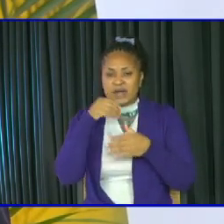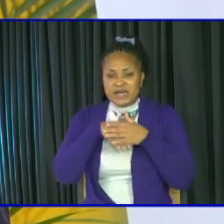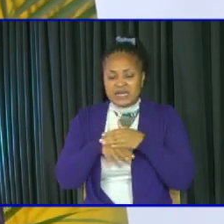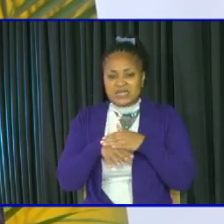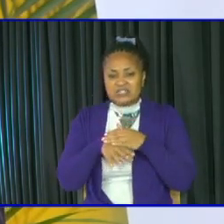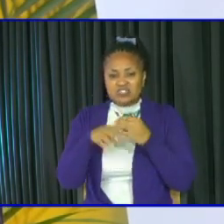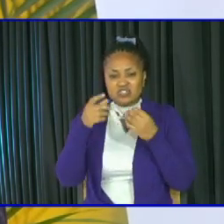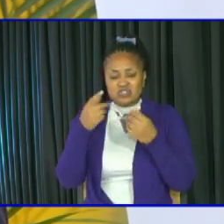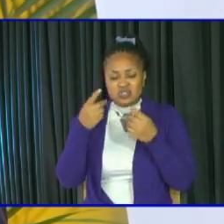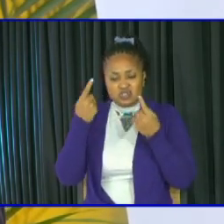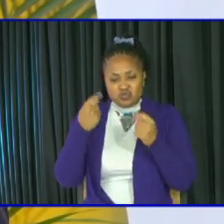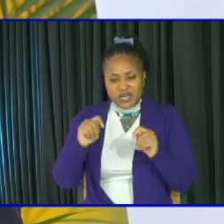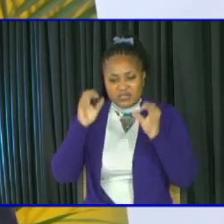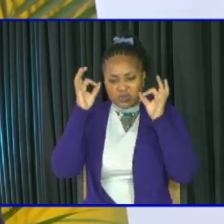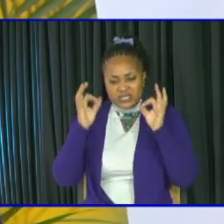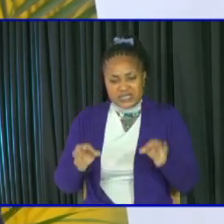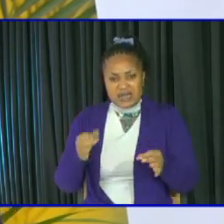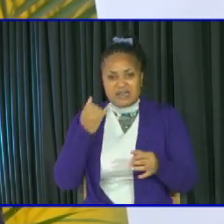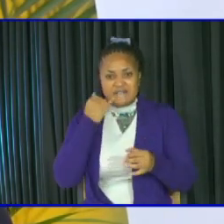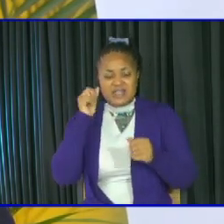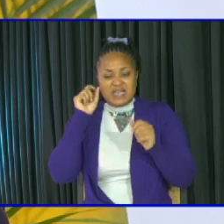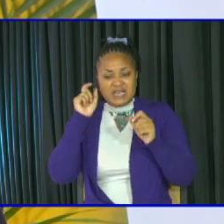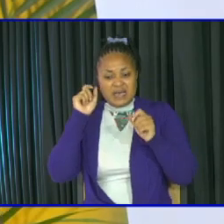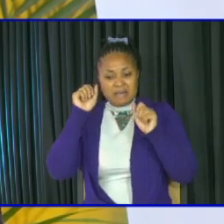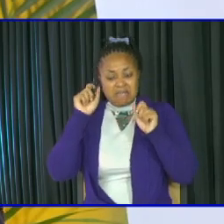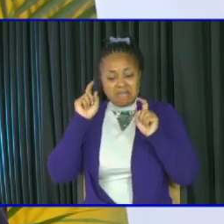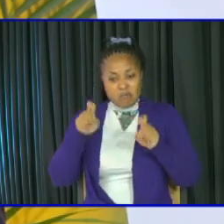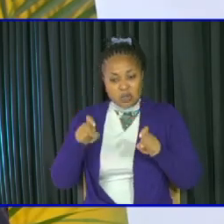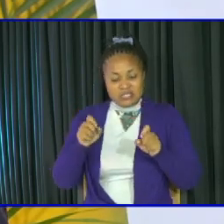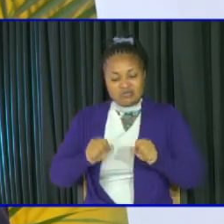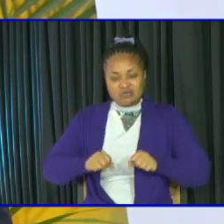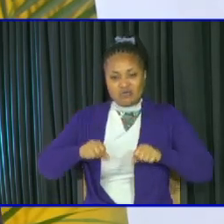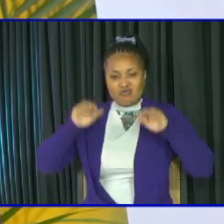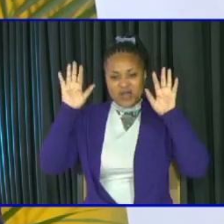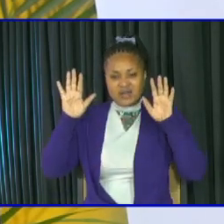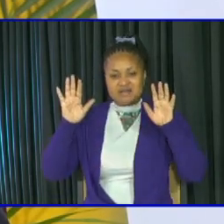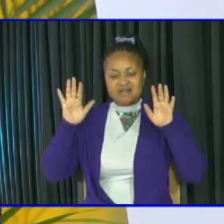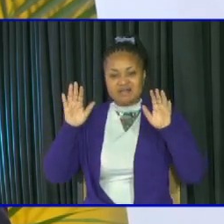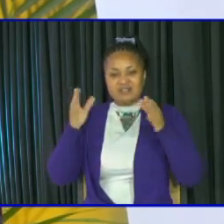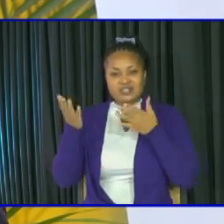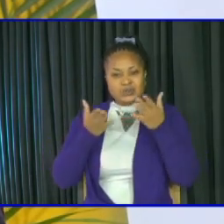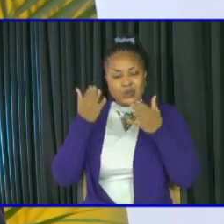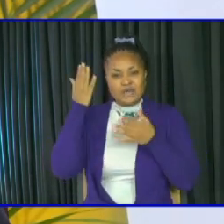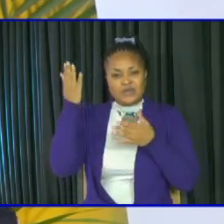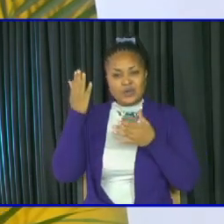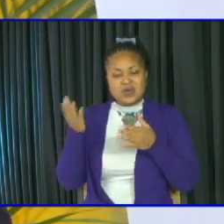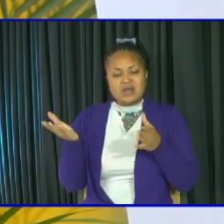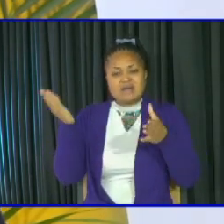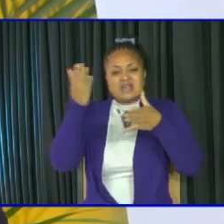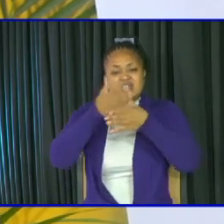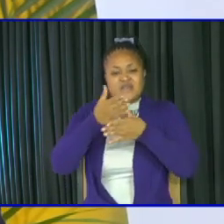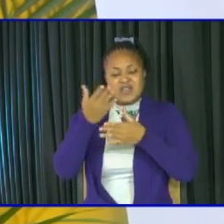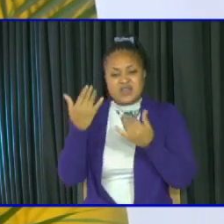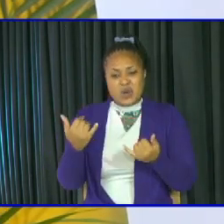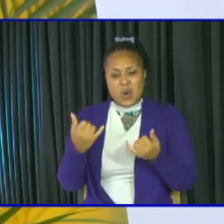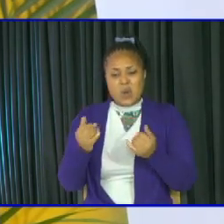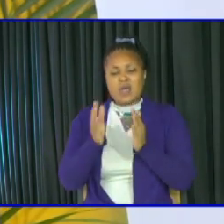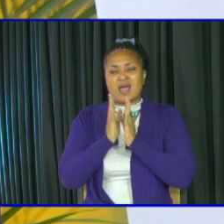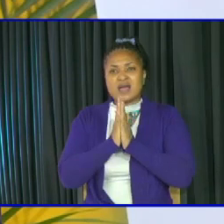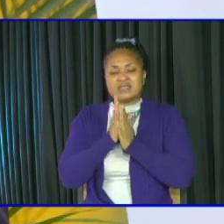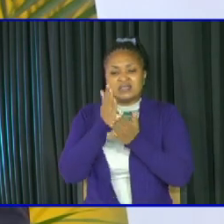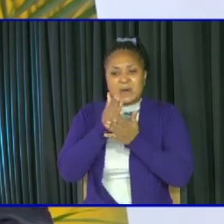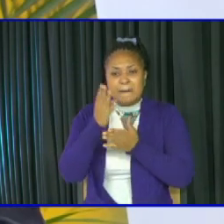trying to decide whether or not to surrender their lives to you. Intervene now, we ask. Stop by that